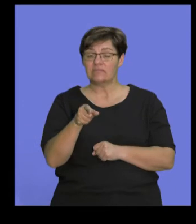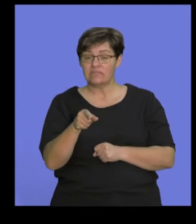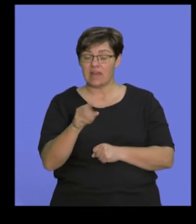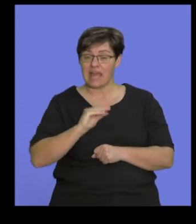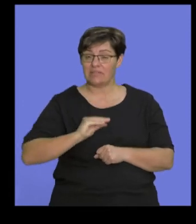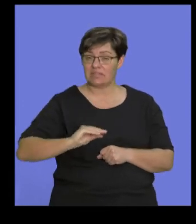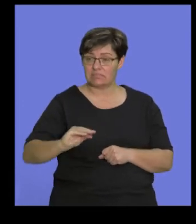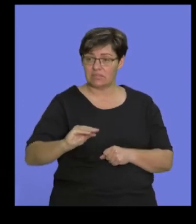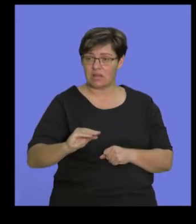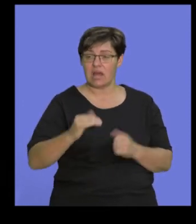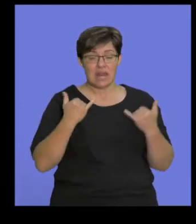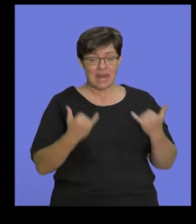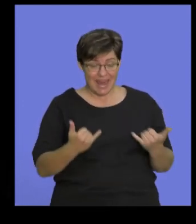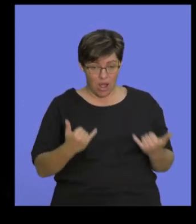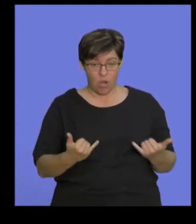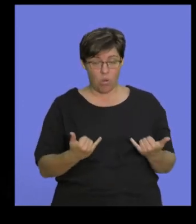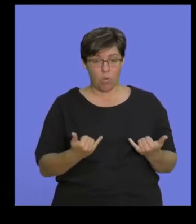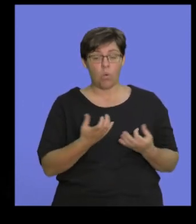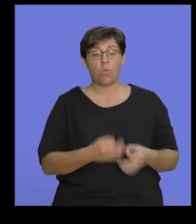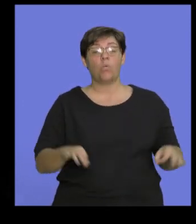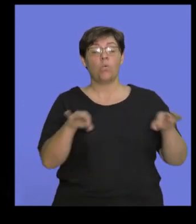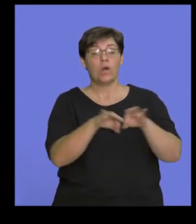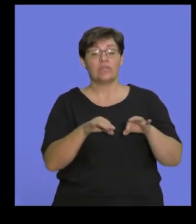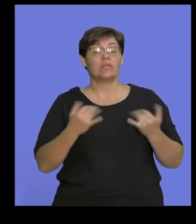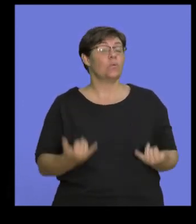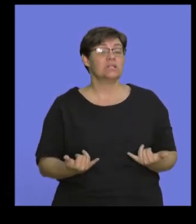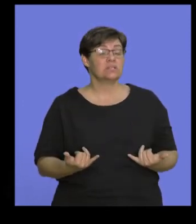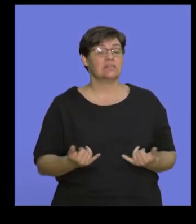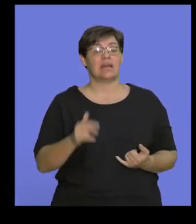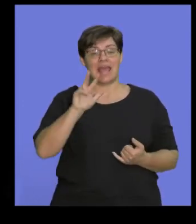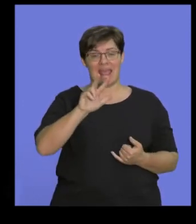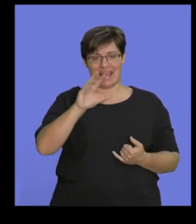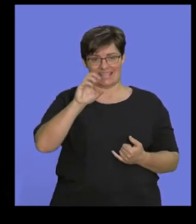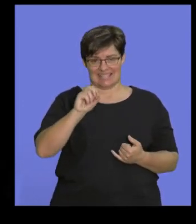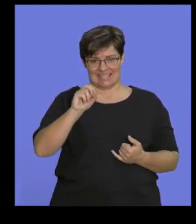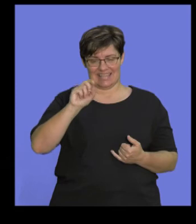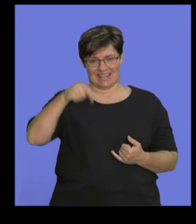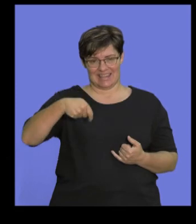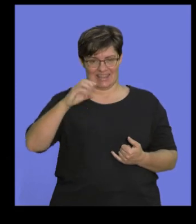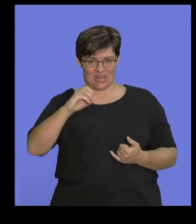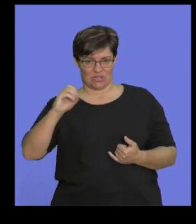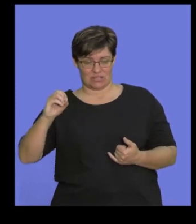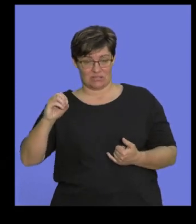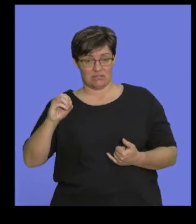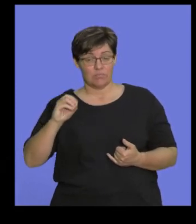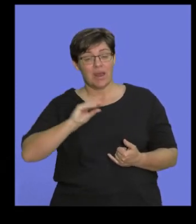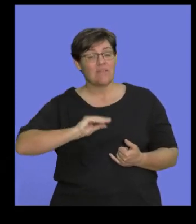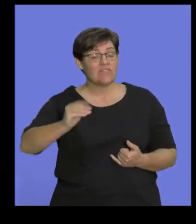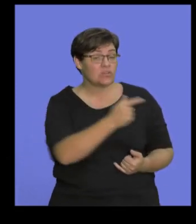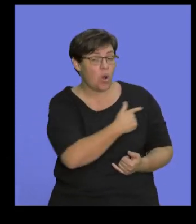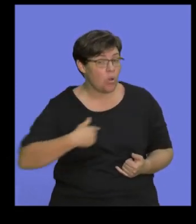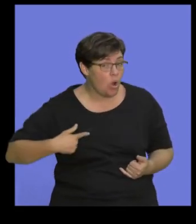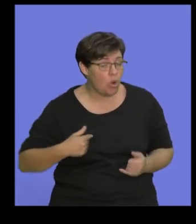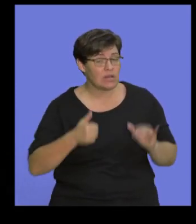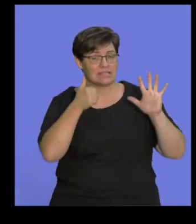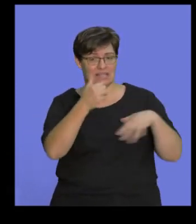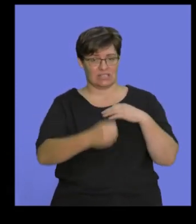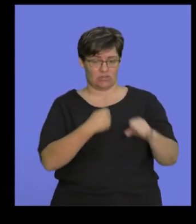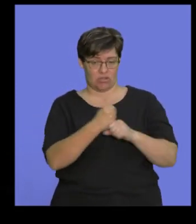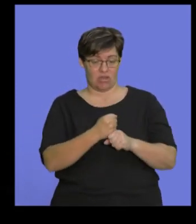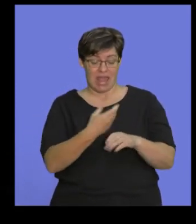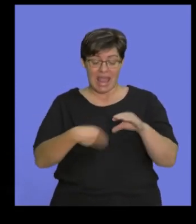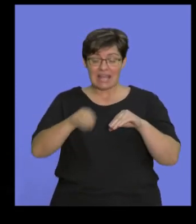now worth 80,000 after 6 years of investing. The interest is compounded. Right,